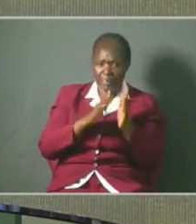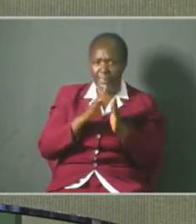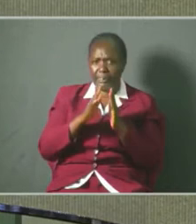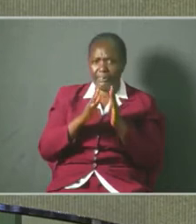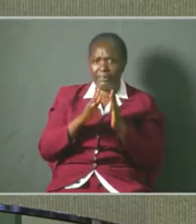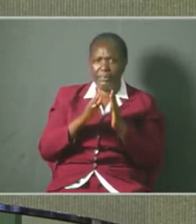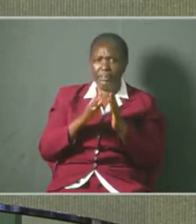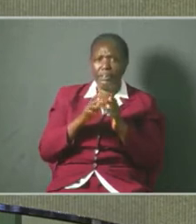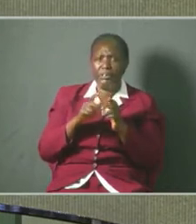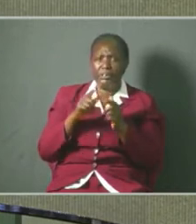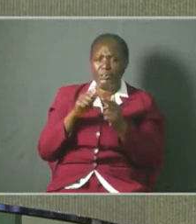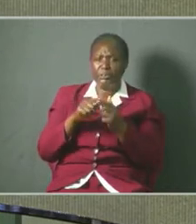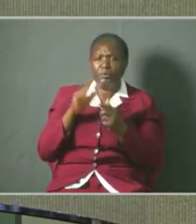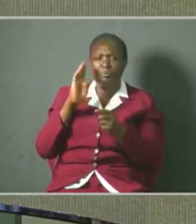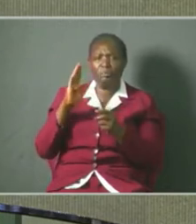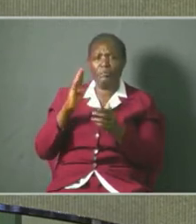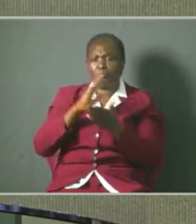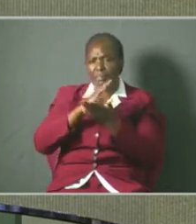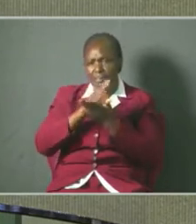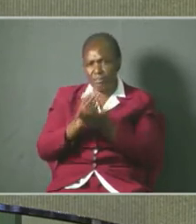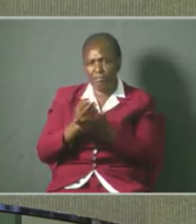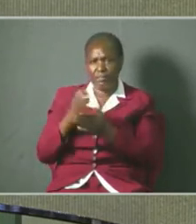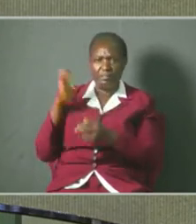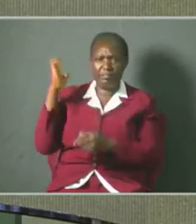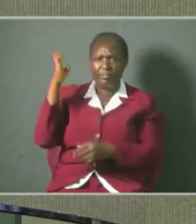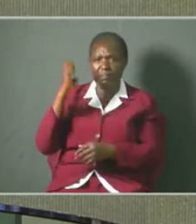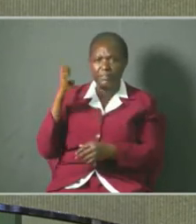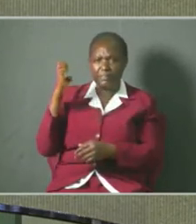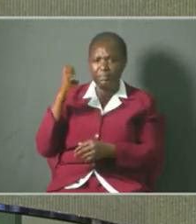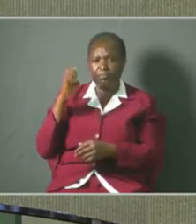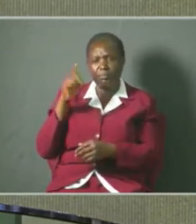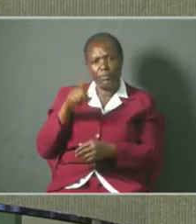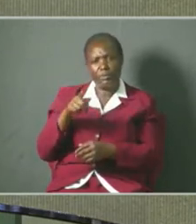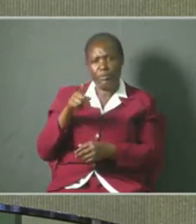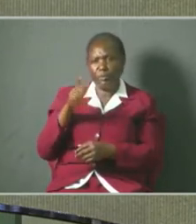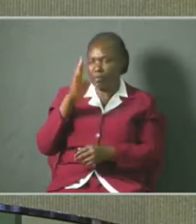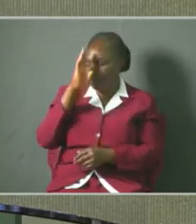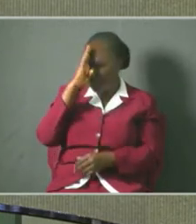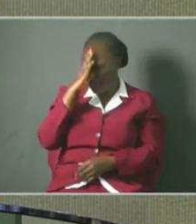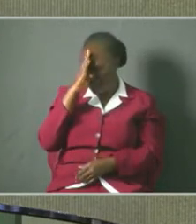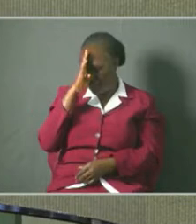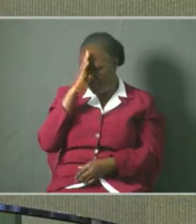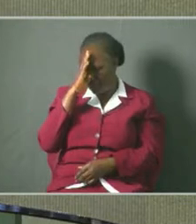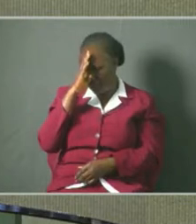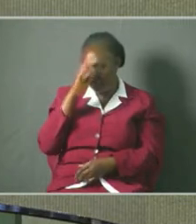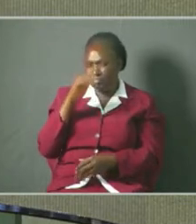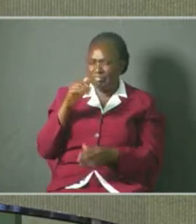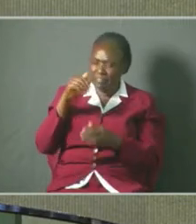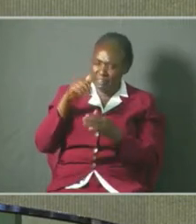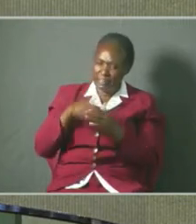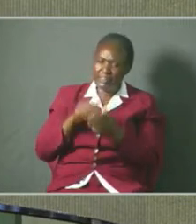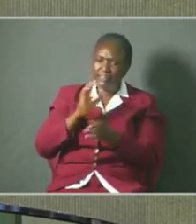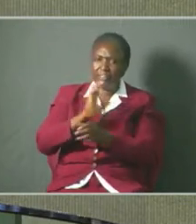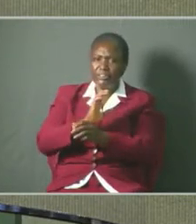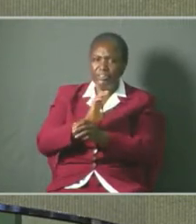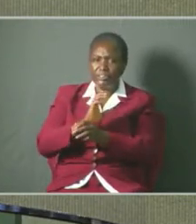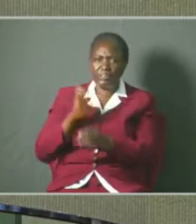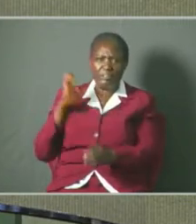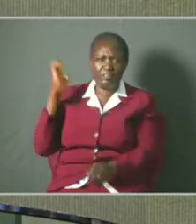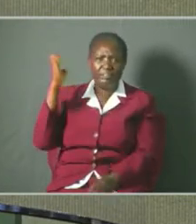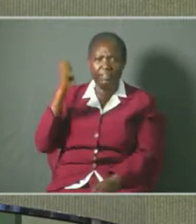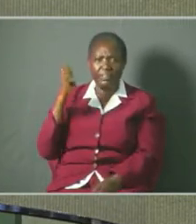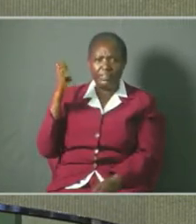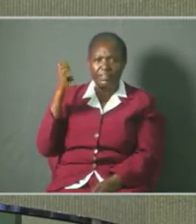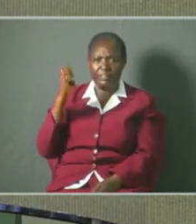part of the evangelism program, you will doubt. Even this in-church evangelism, it is bound to